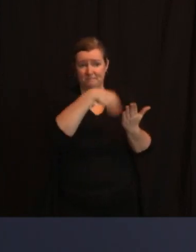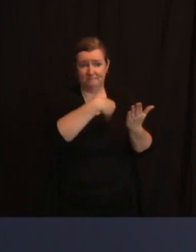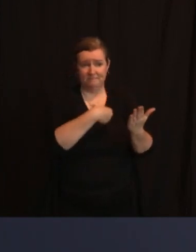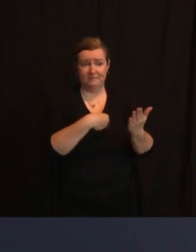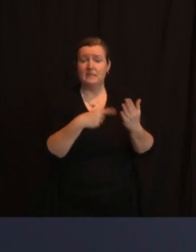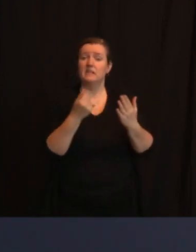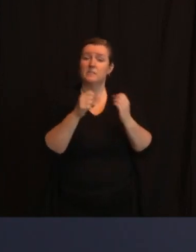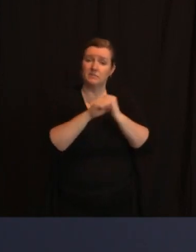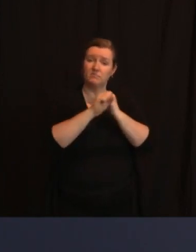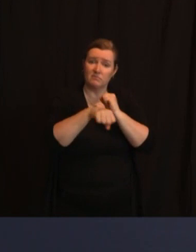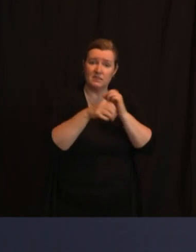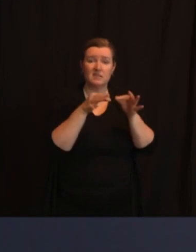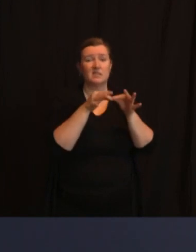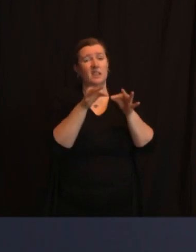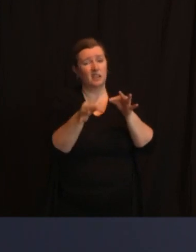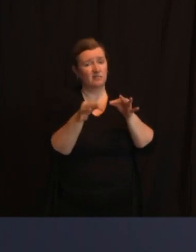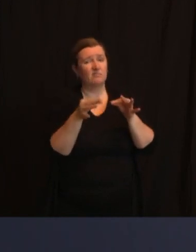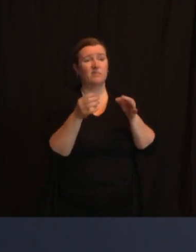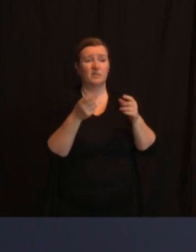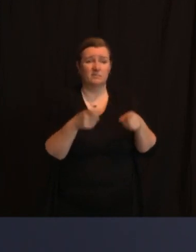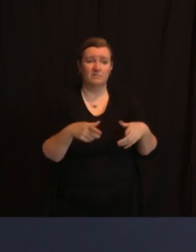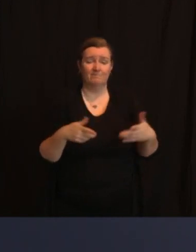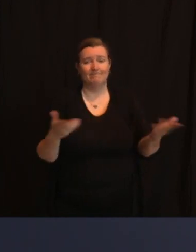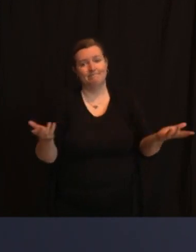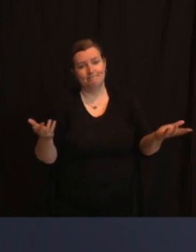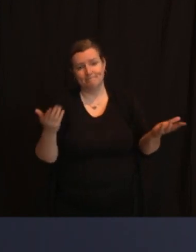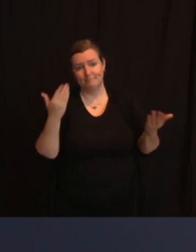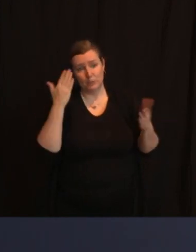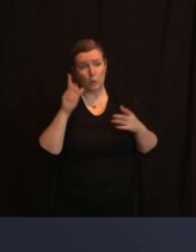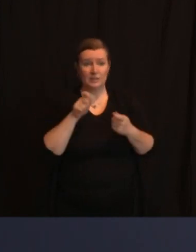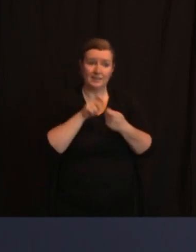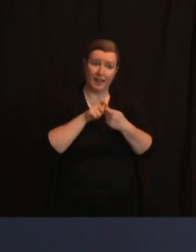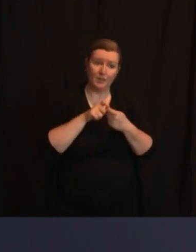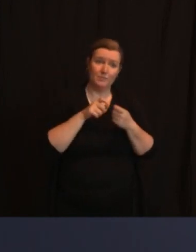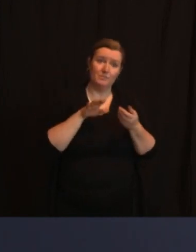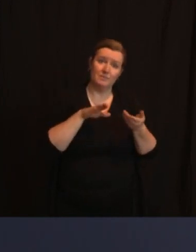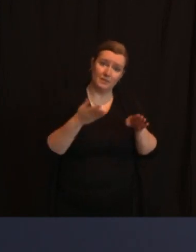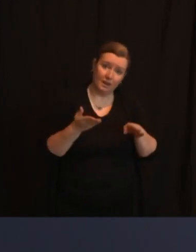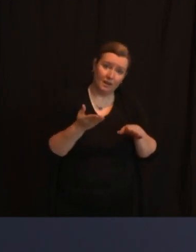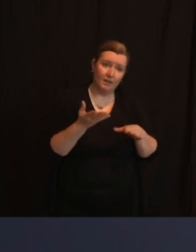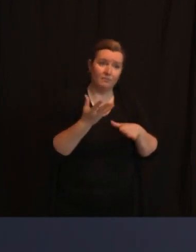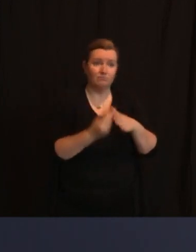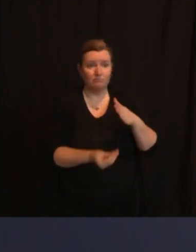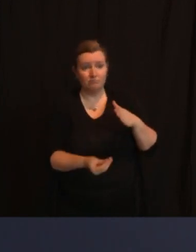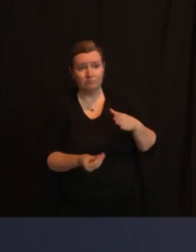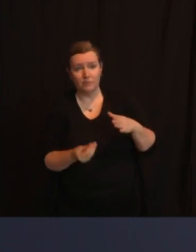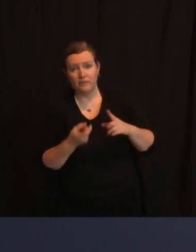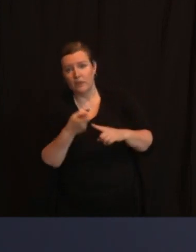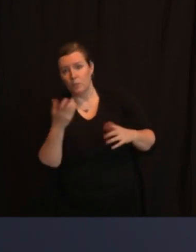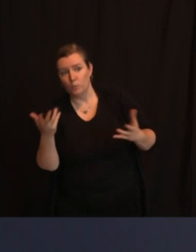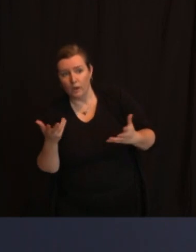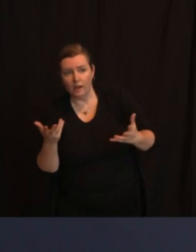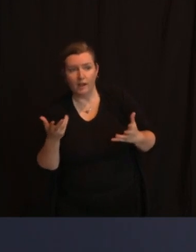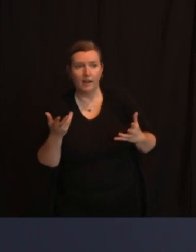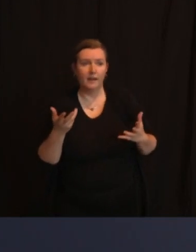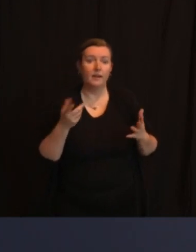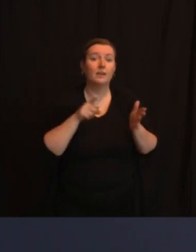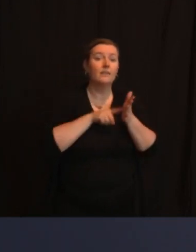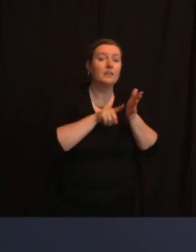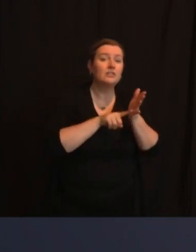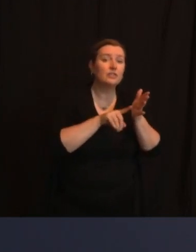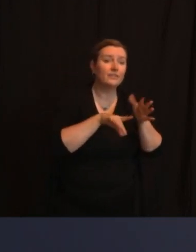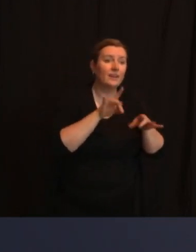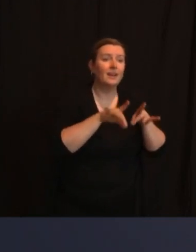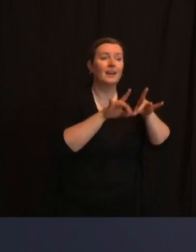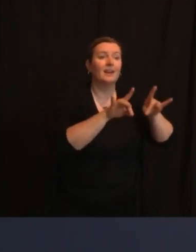not know, in fact, we do not know when that person died in most cases. I can tell you, for example, that while we report out these numbers of deaths